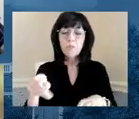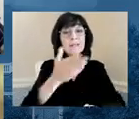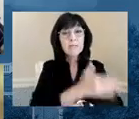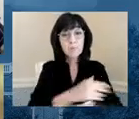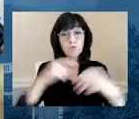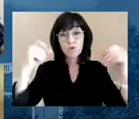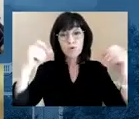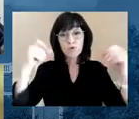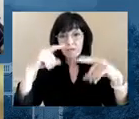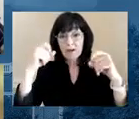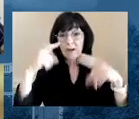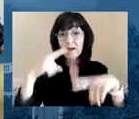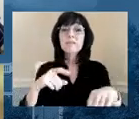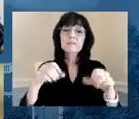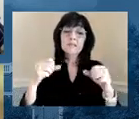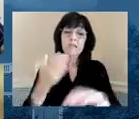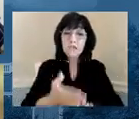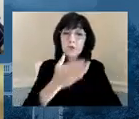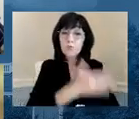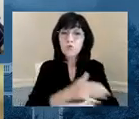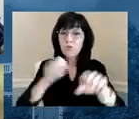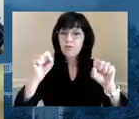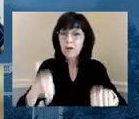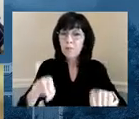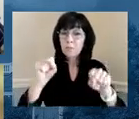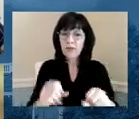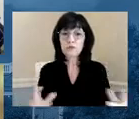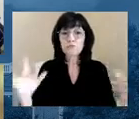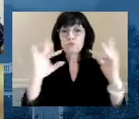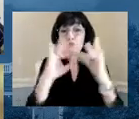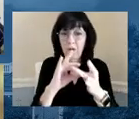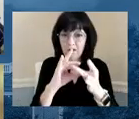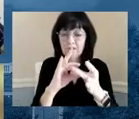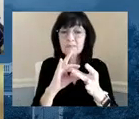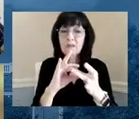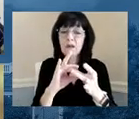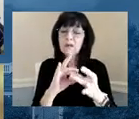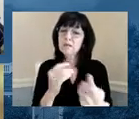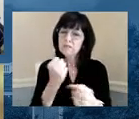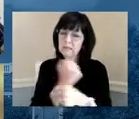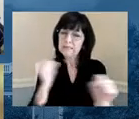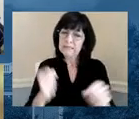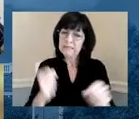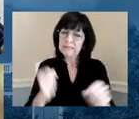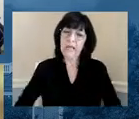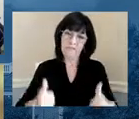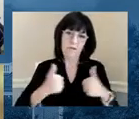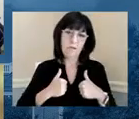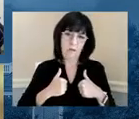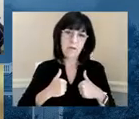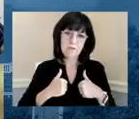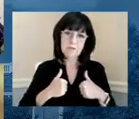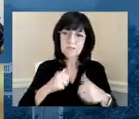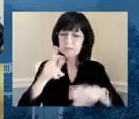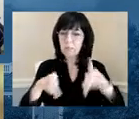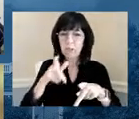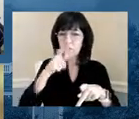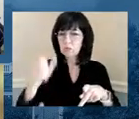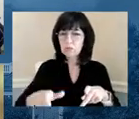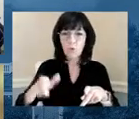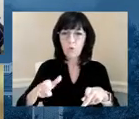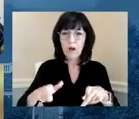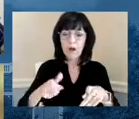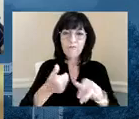outcomes, and in the end, save lives. And so I want to thank Representative Bentz for letting me join him in this effort, for the advocates